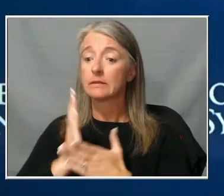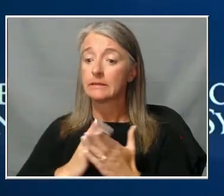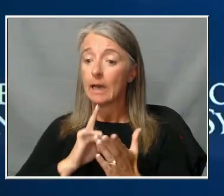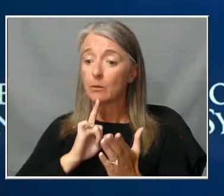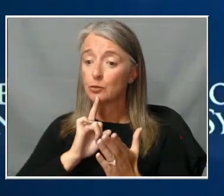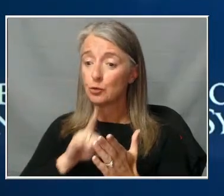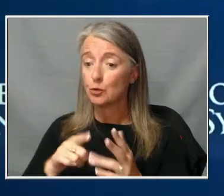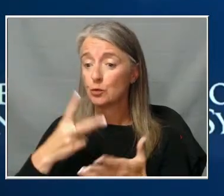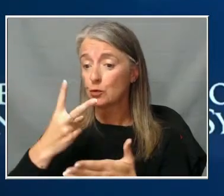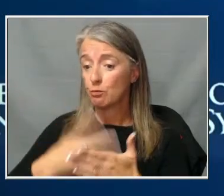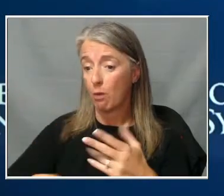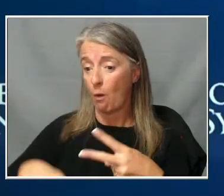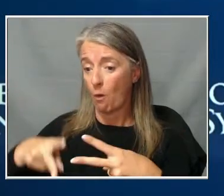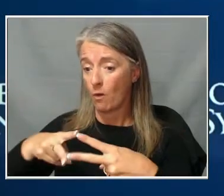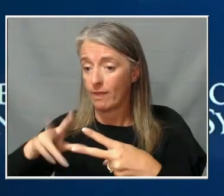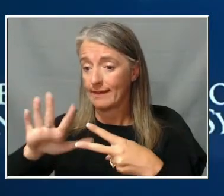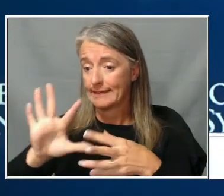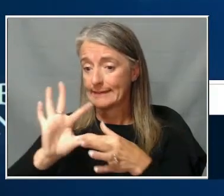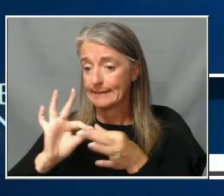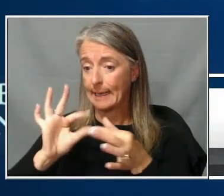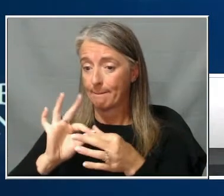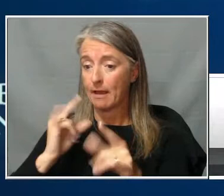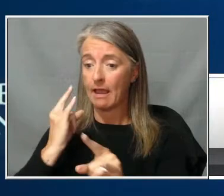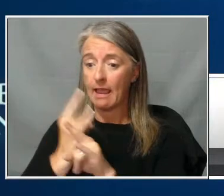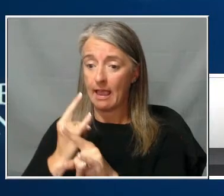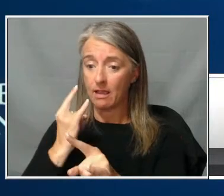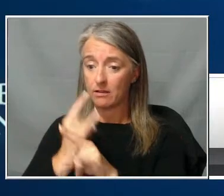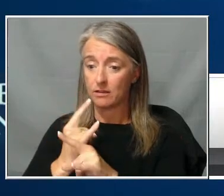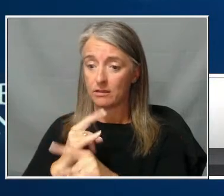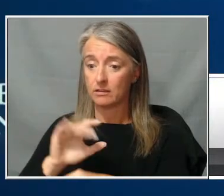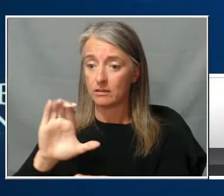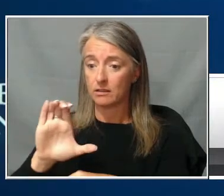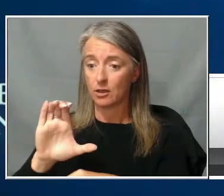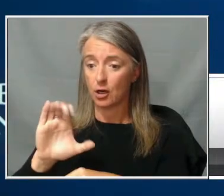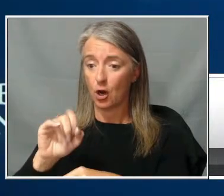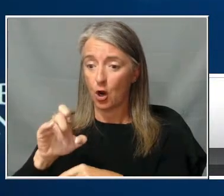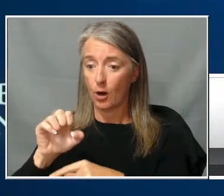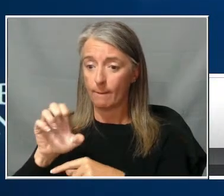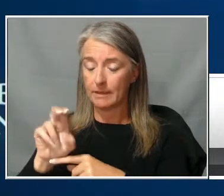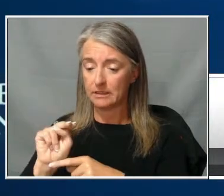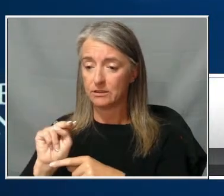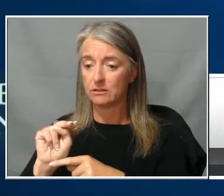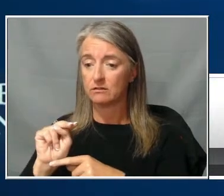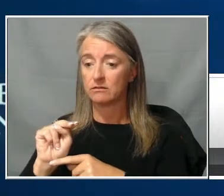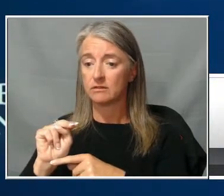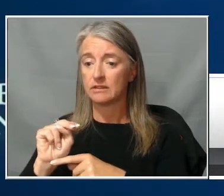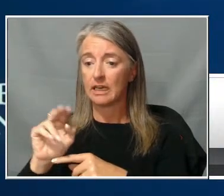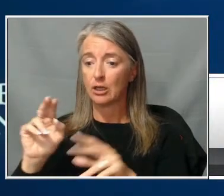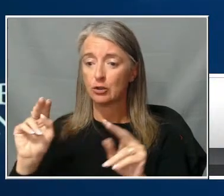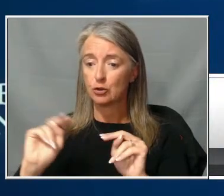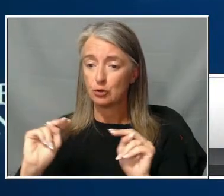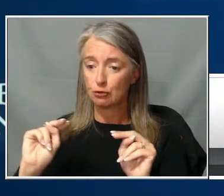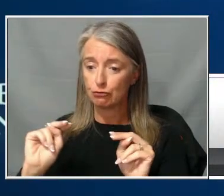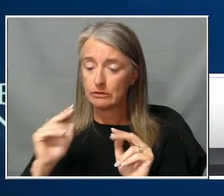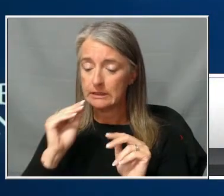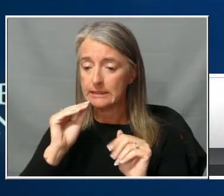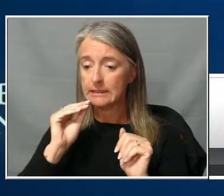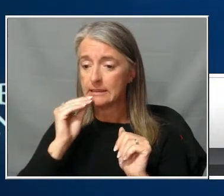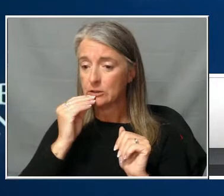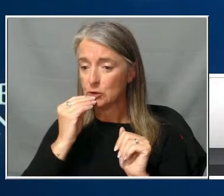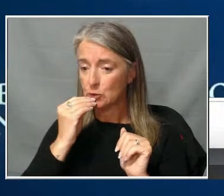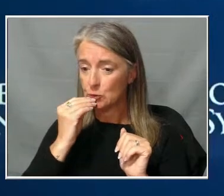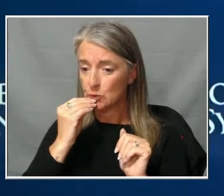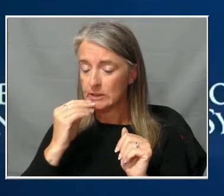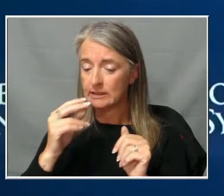those statements, and that alcohol is a carbon source, and it is a nutrient, and it's converted to